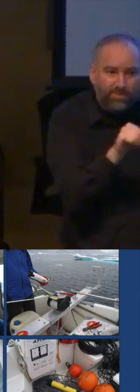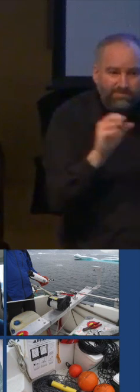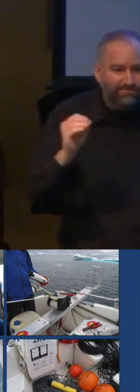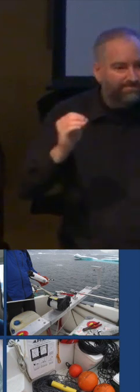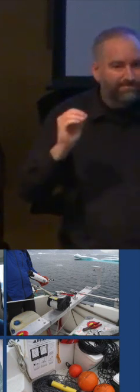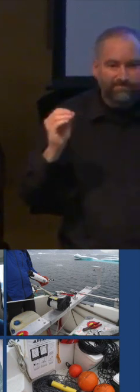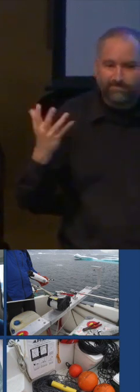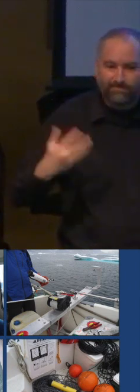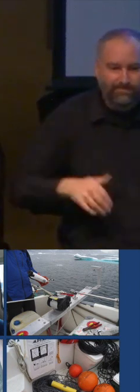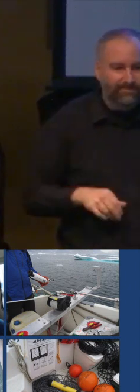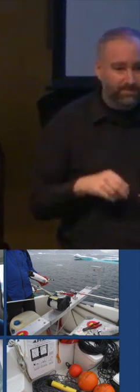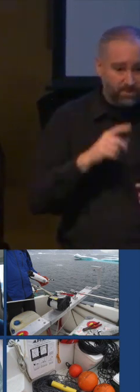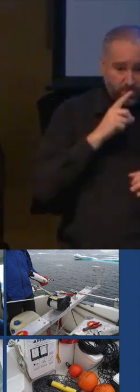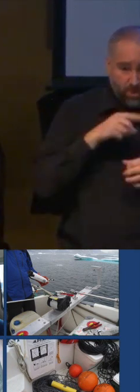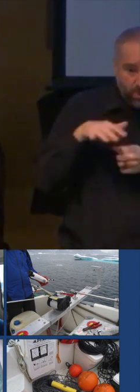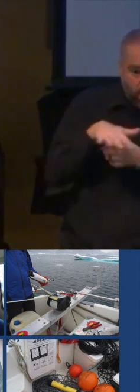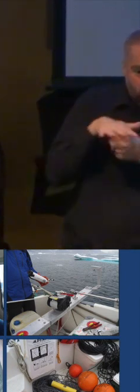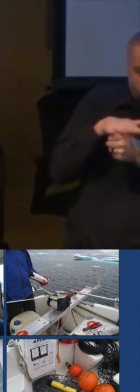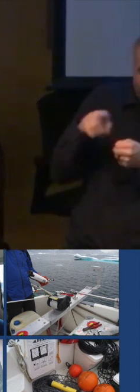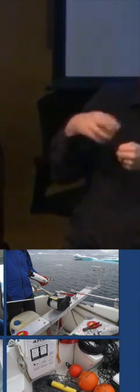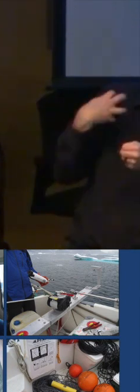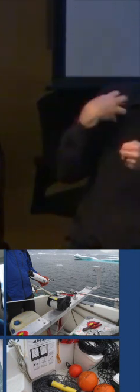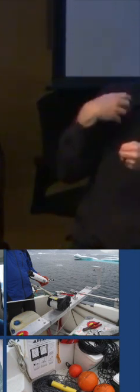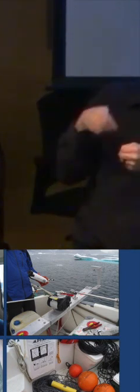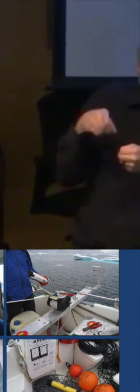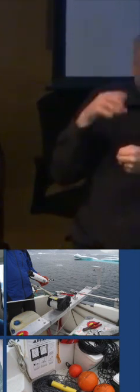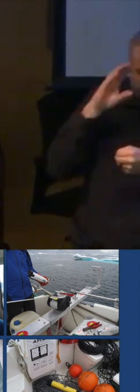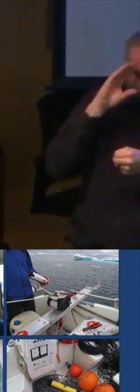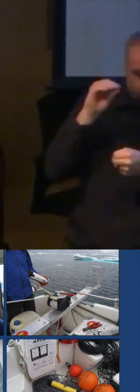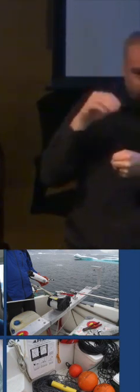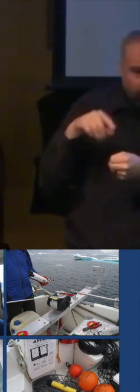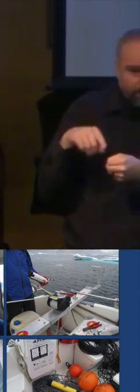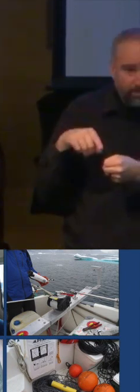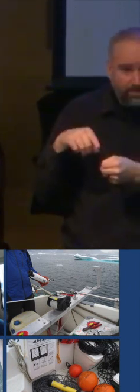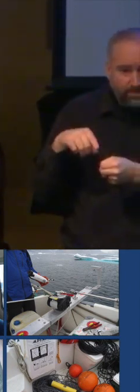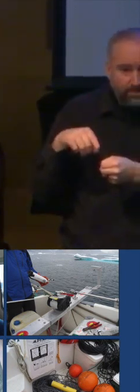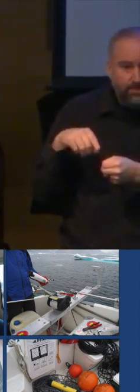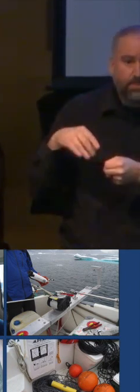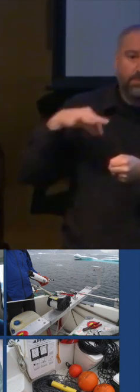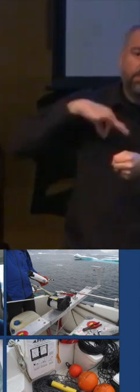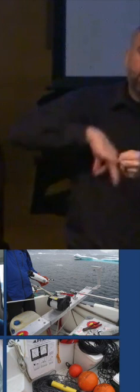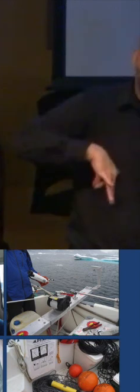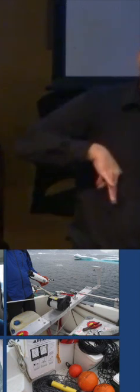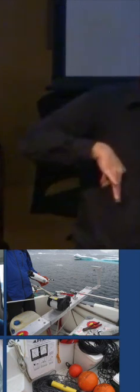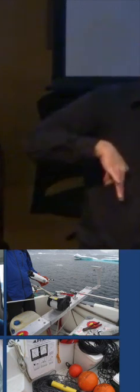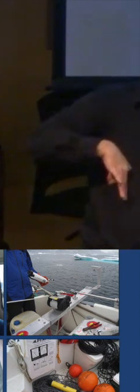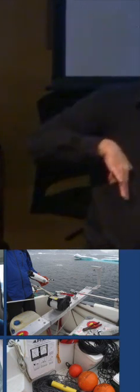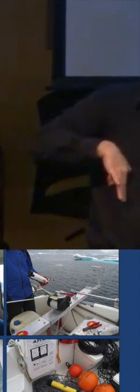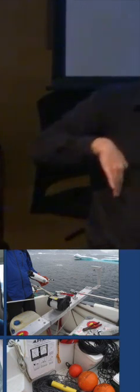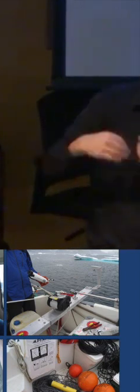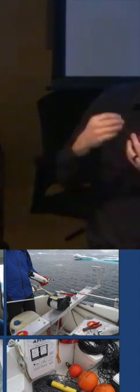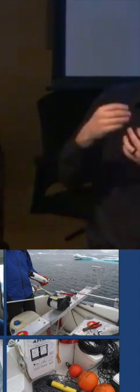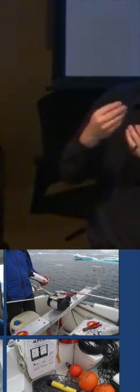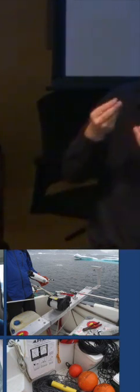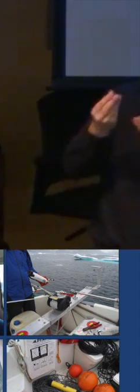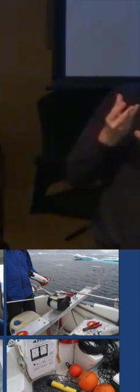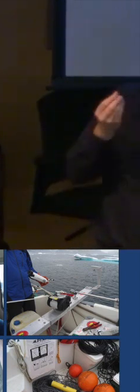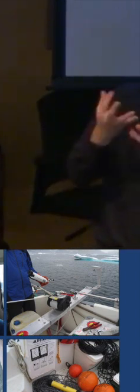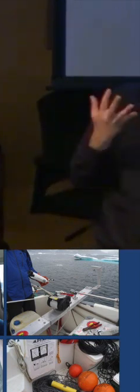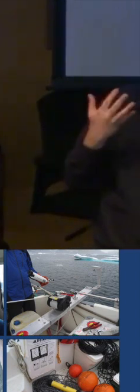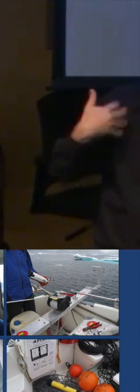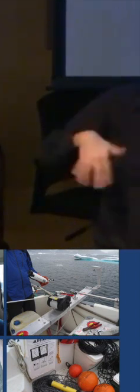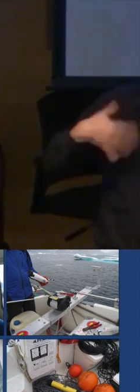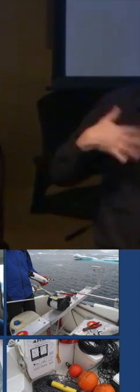local captain was indispensable. None of this field work would have started without him. So you can see that